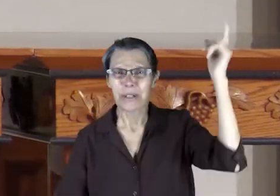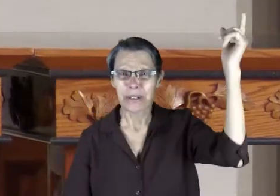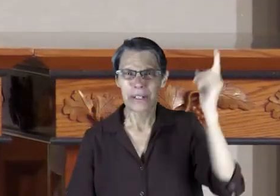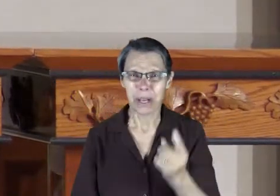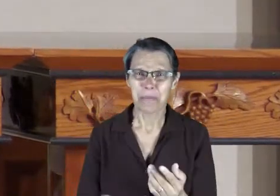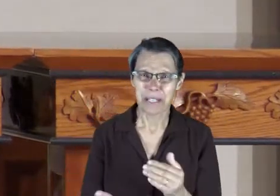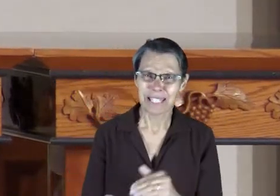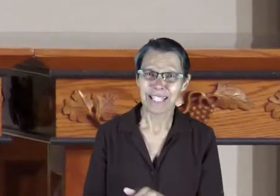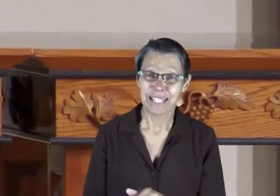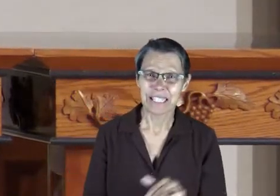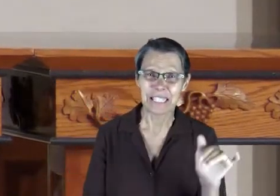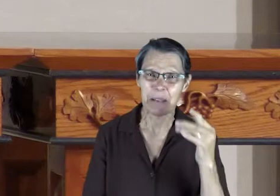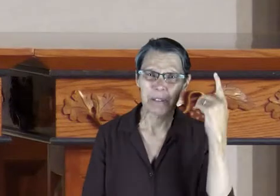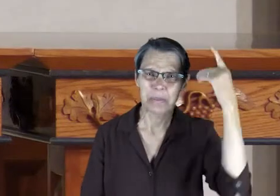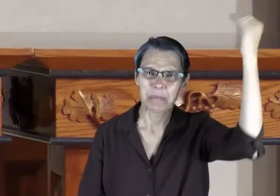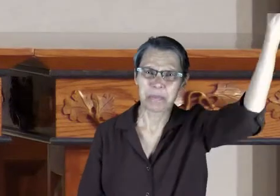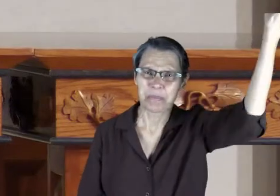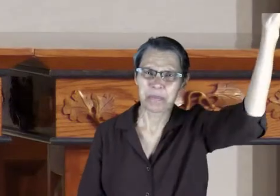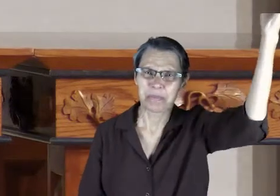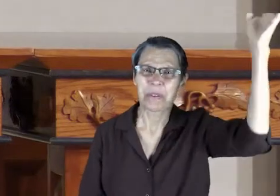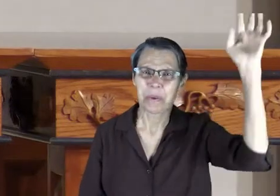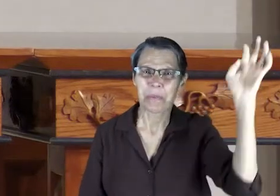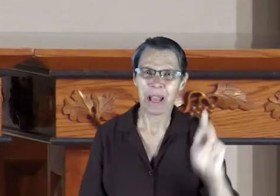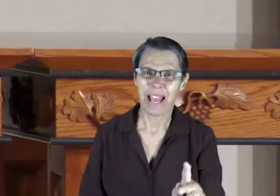He will come again even as he went.